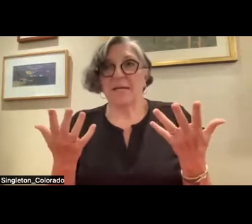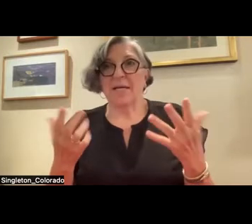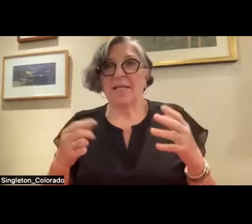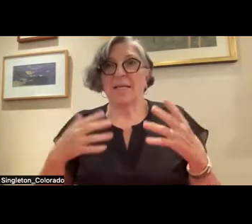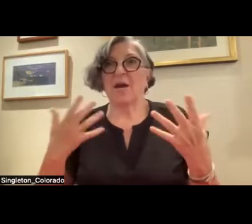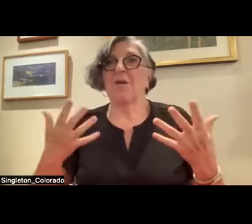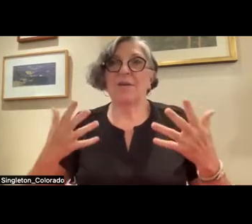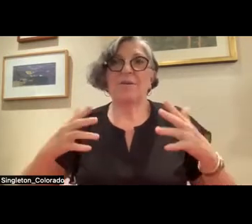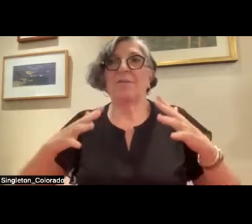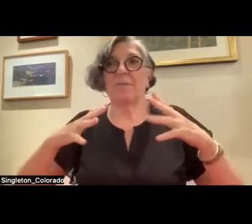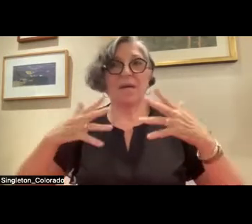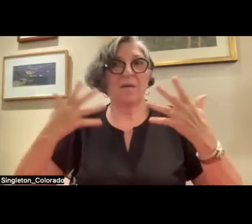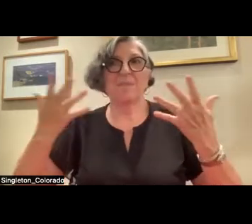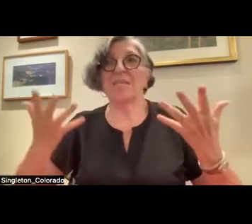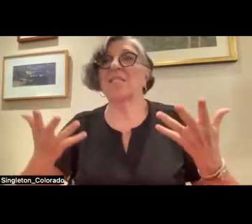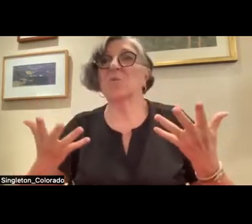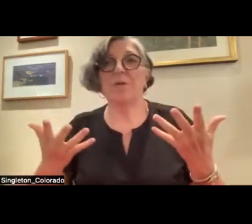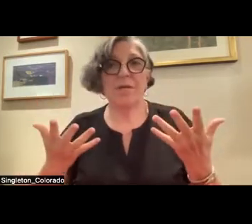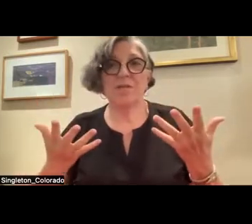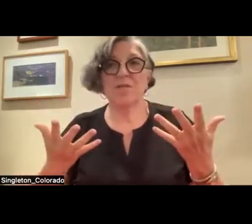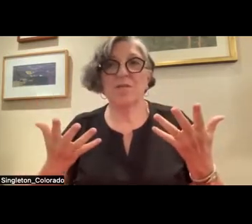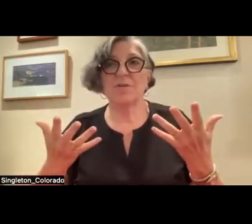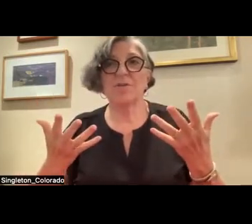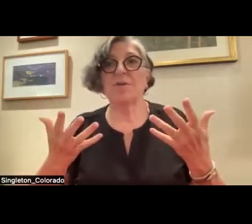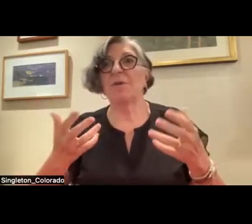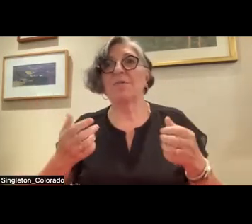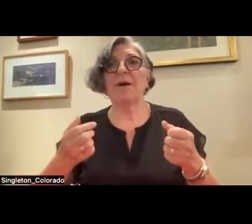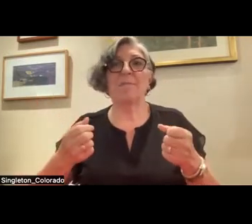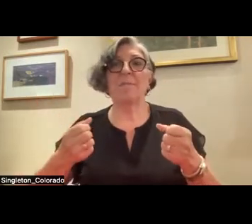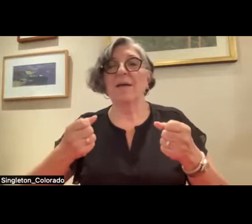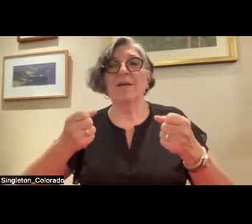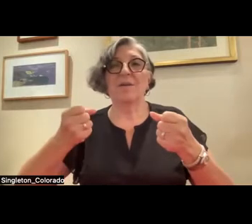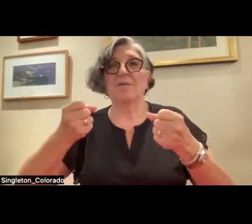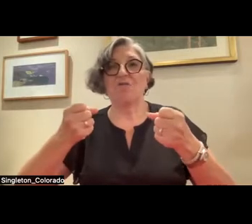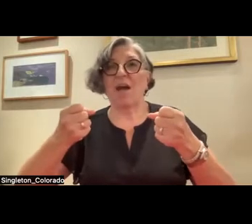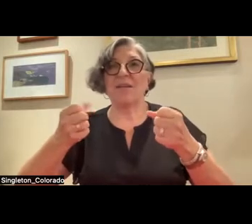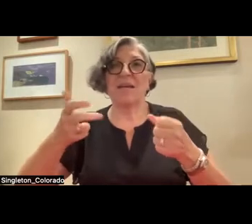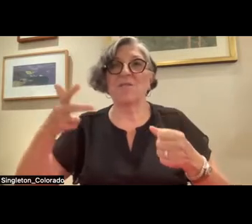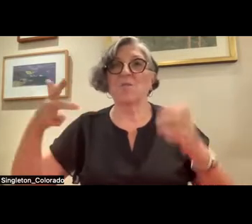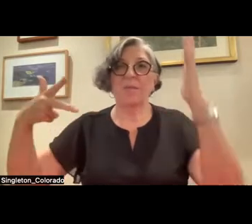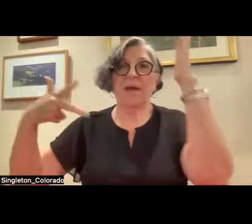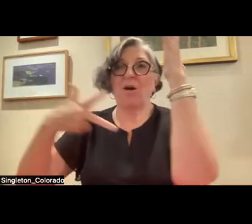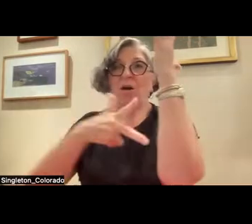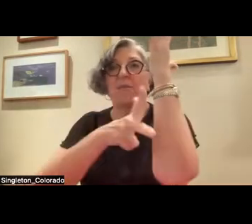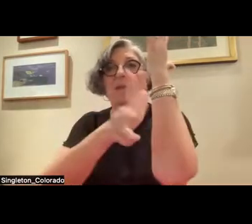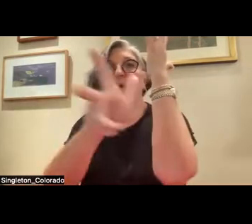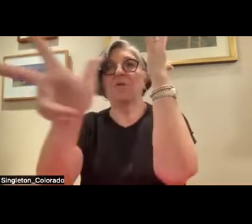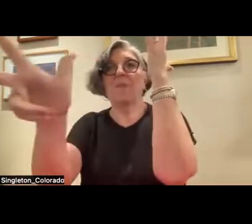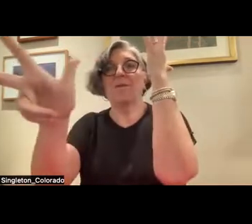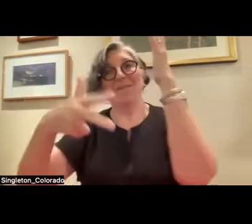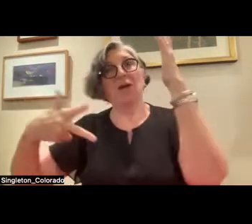becomes the narrator, becomes the experiencer. So if I'm, driving that car